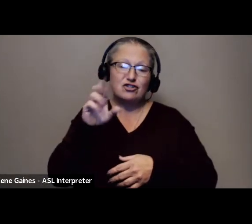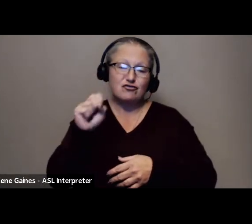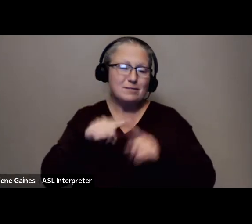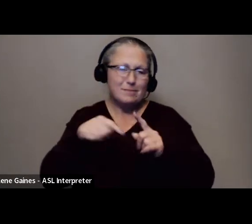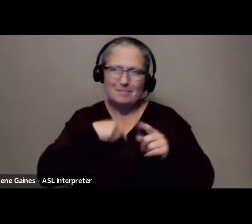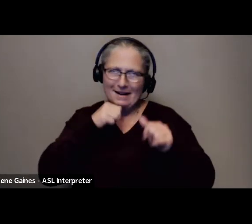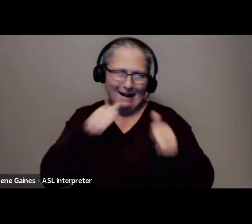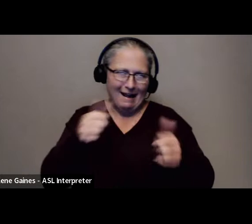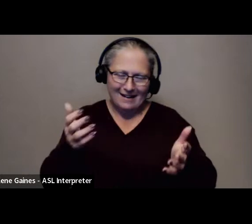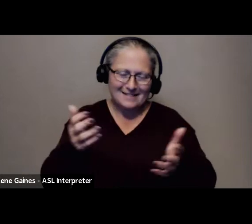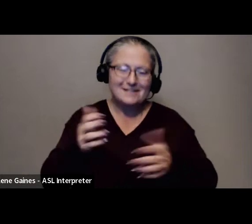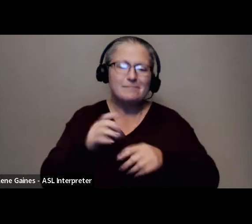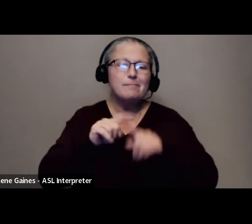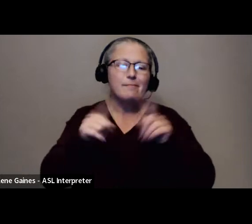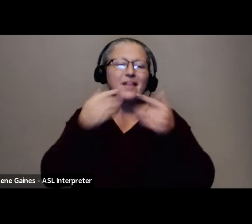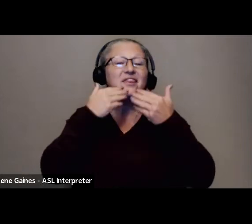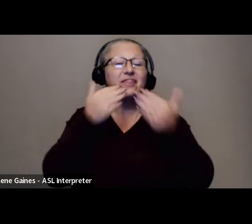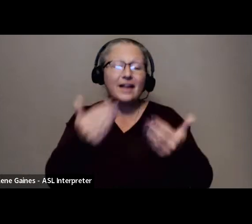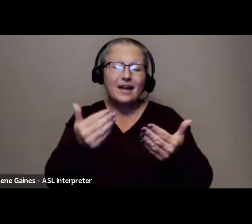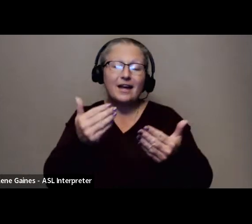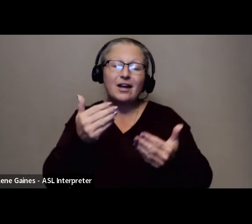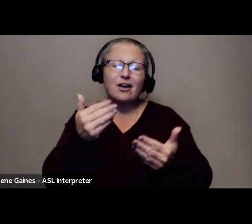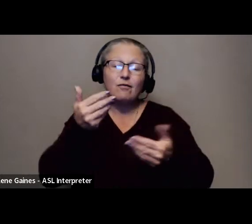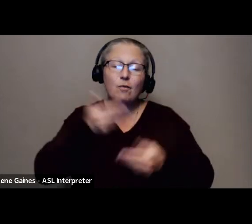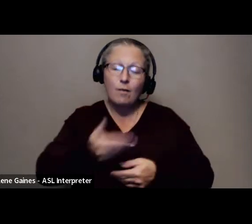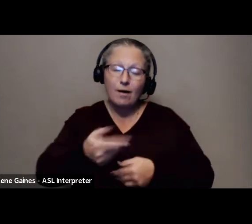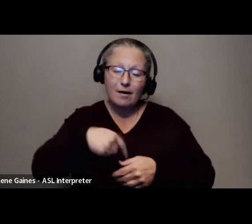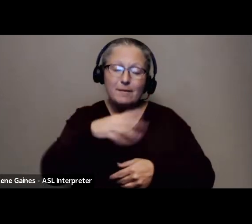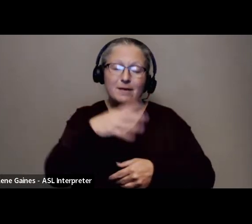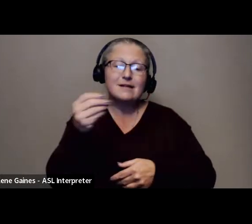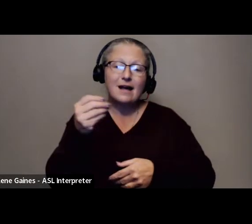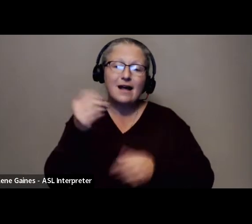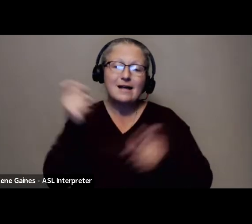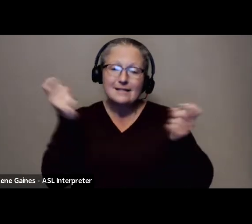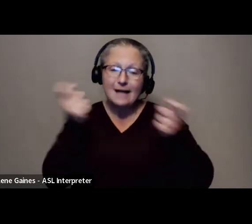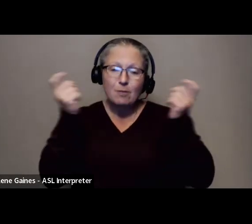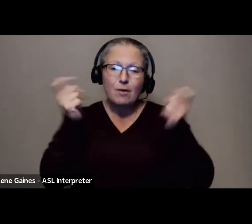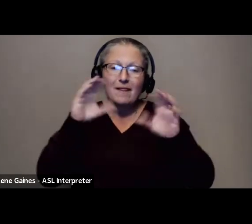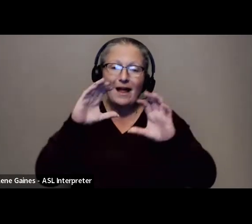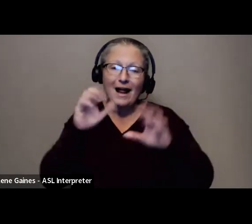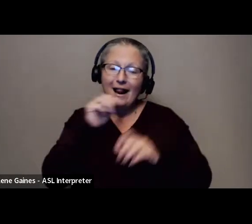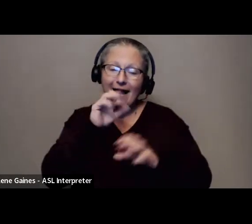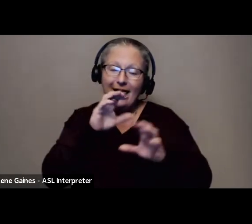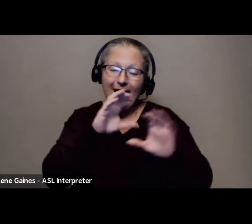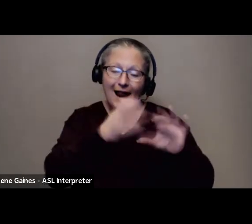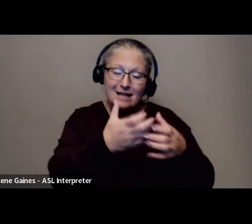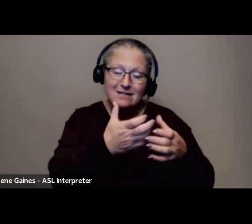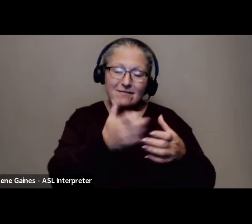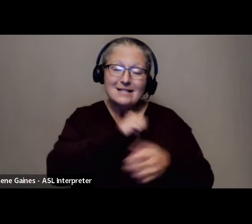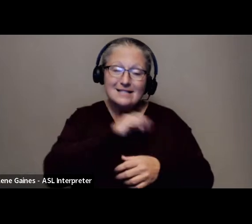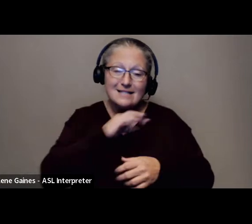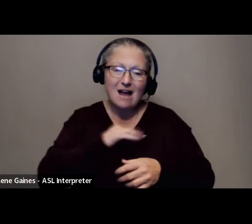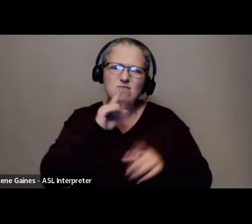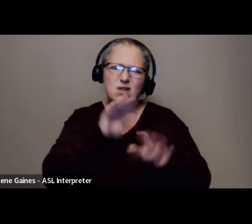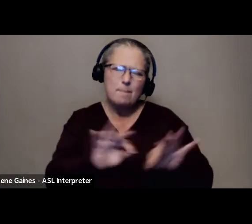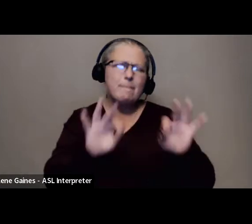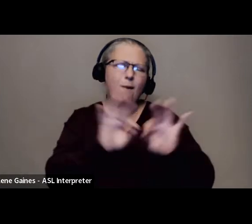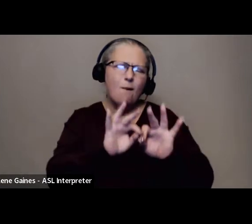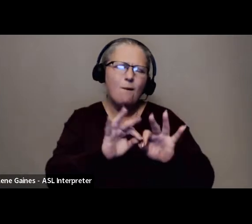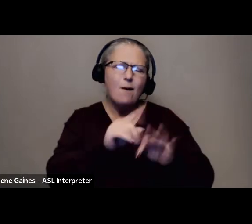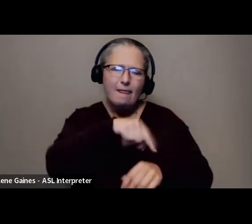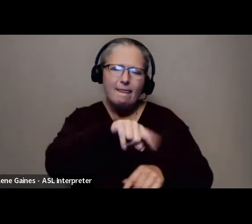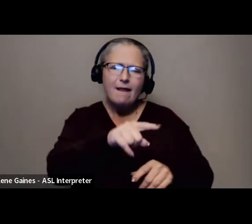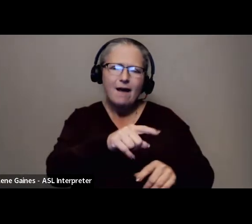I'm not. But thank you so much for having us and celebrating the classified staff, because that's really important. They do bring